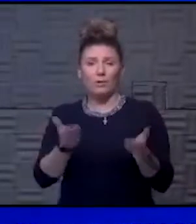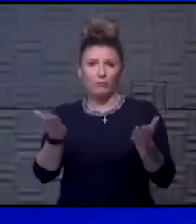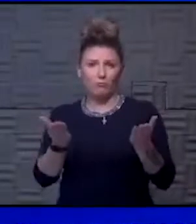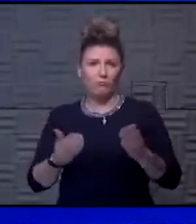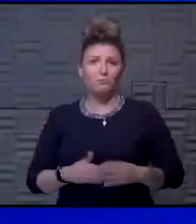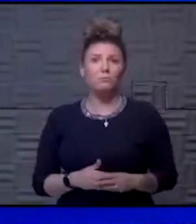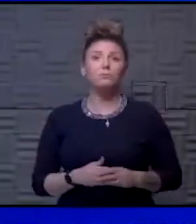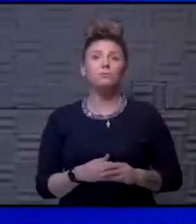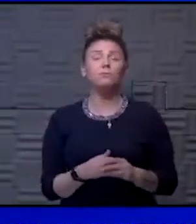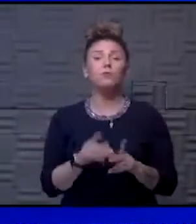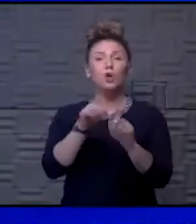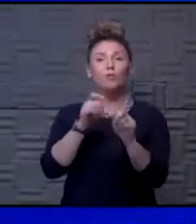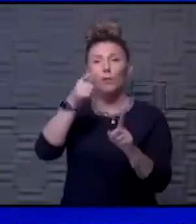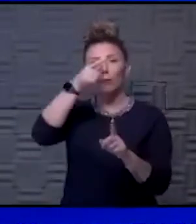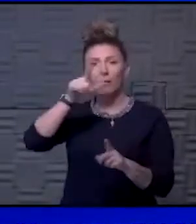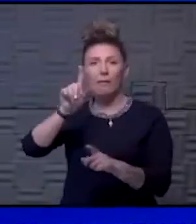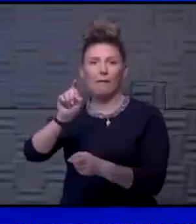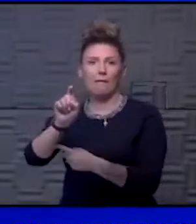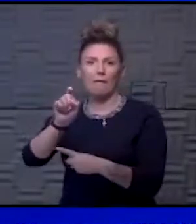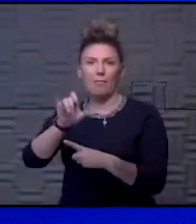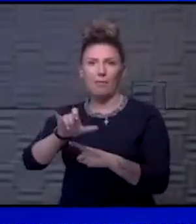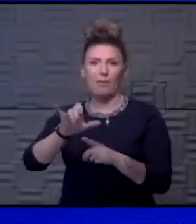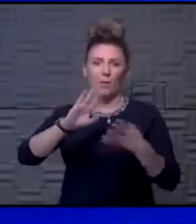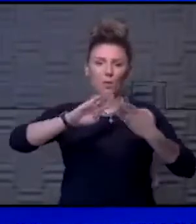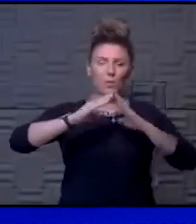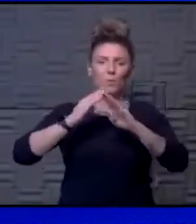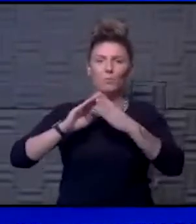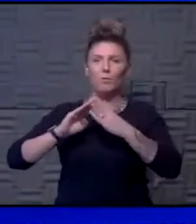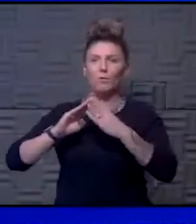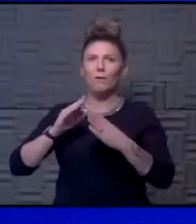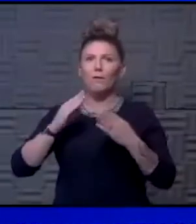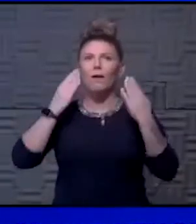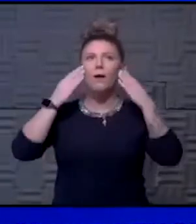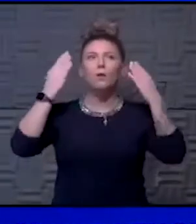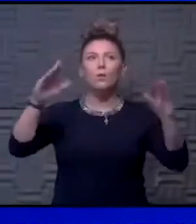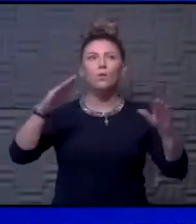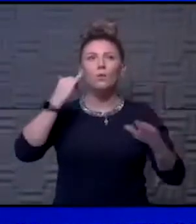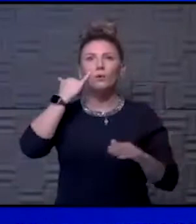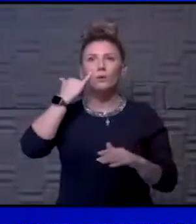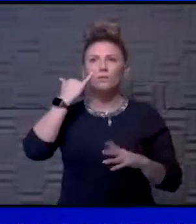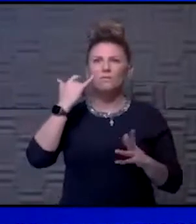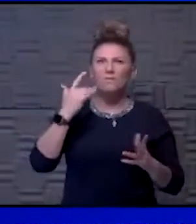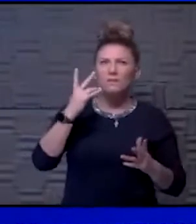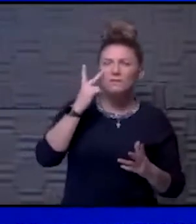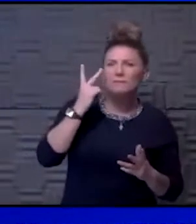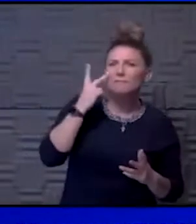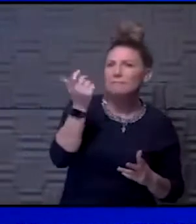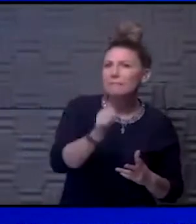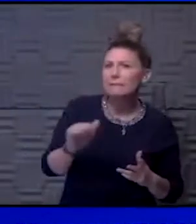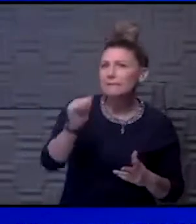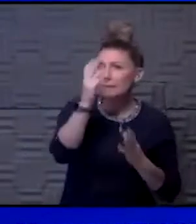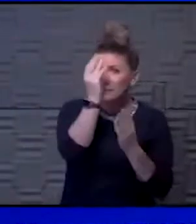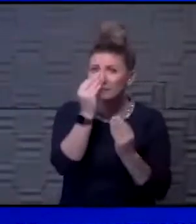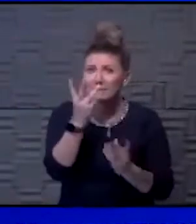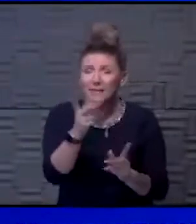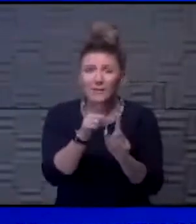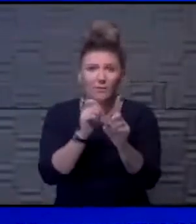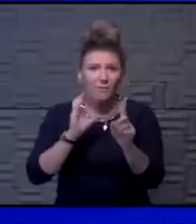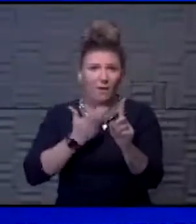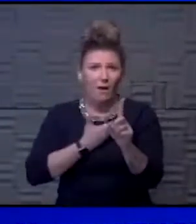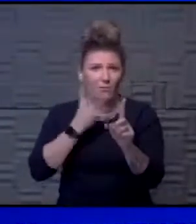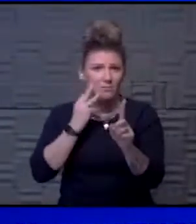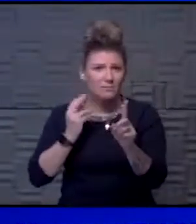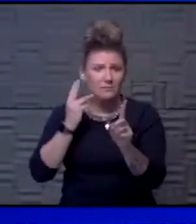the Latinx community. I don't know that I have actually seen any data from our